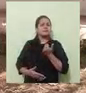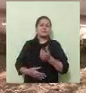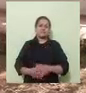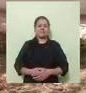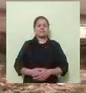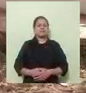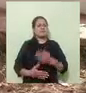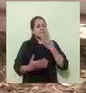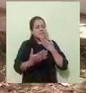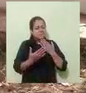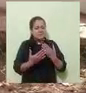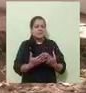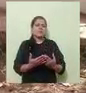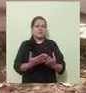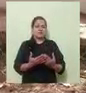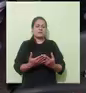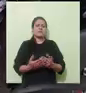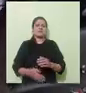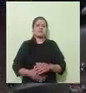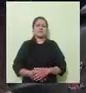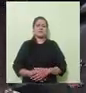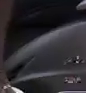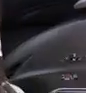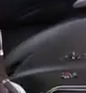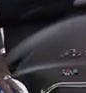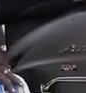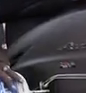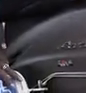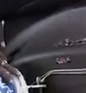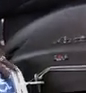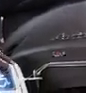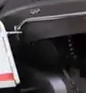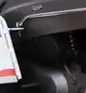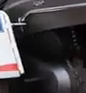then immediately they helped me. So thank you, sir. So thanks for your sharing your experiences with us.